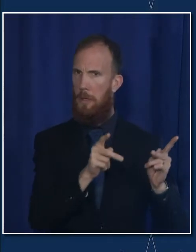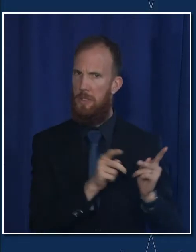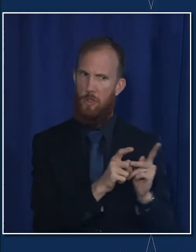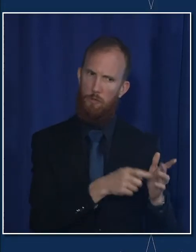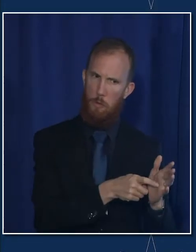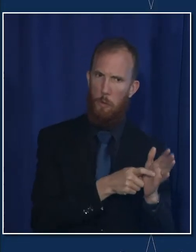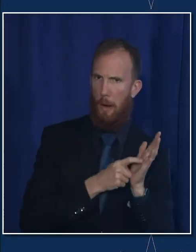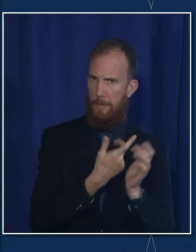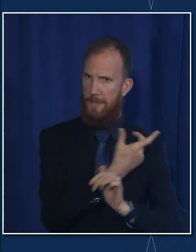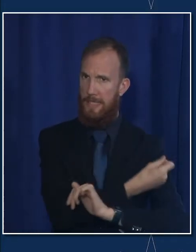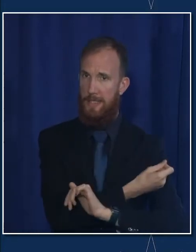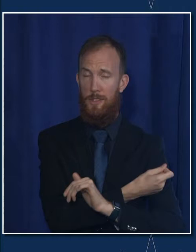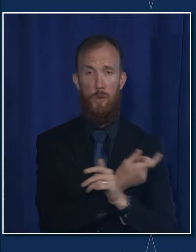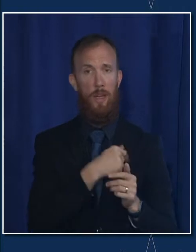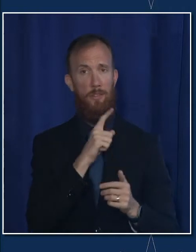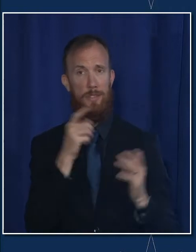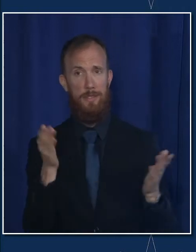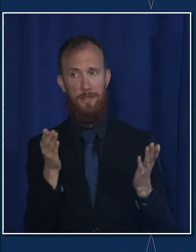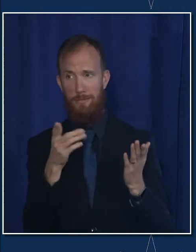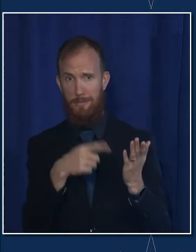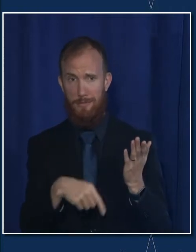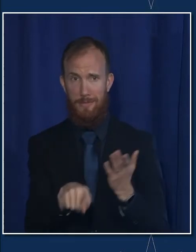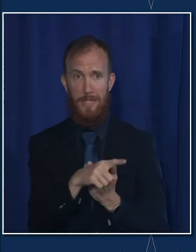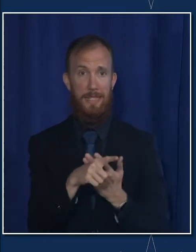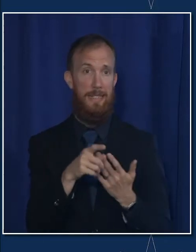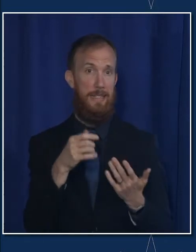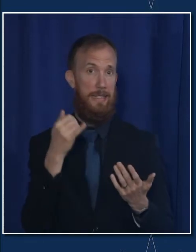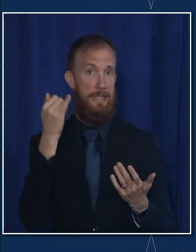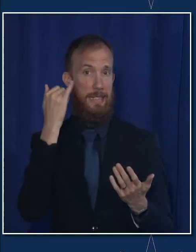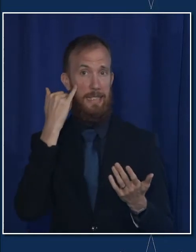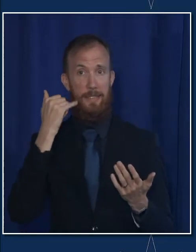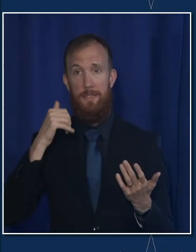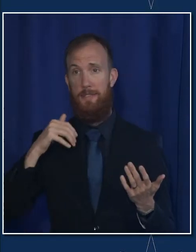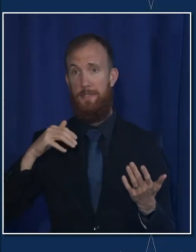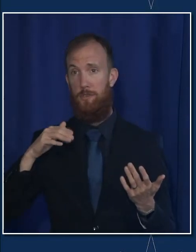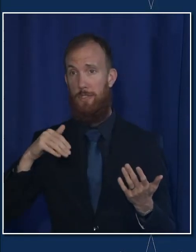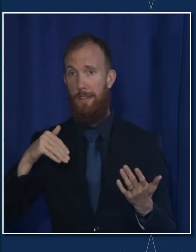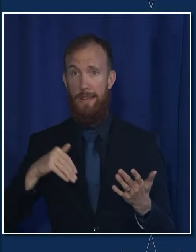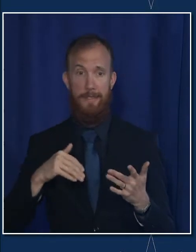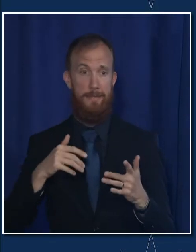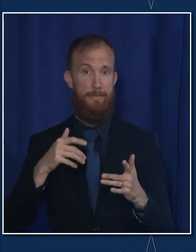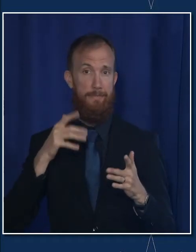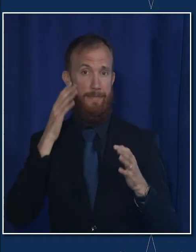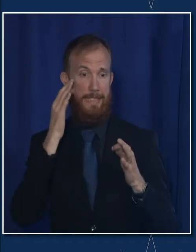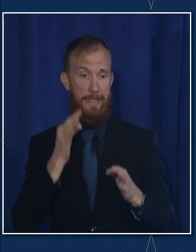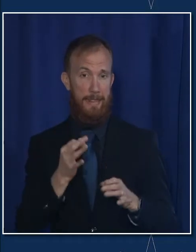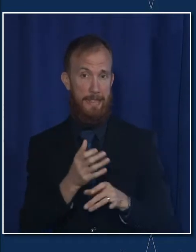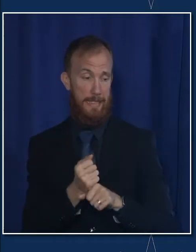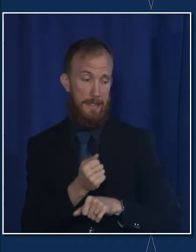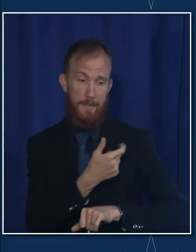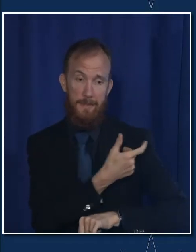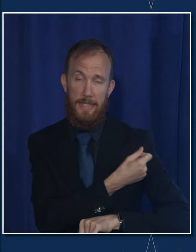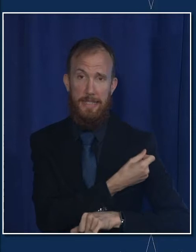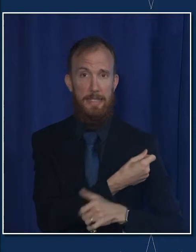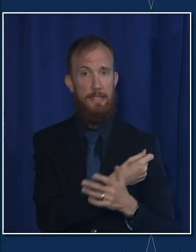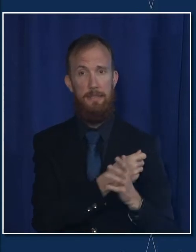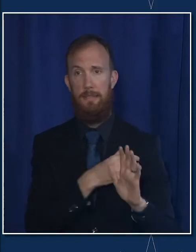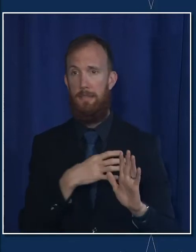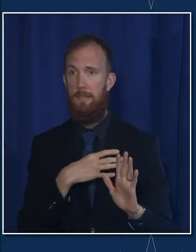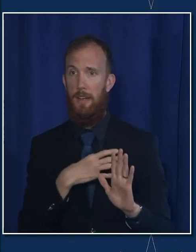Chicagoans, if you've not made that decision yet, there's no shame in that. There's no problem with that. But please make the decision now. We want to keep you out of the